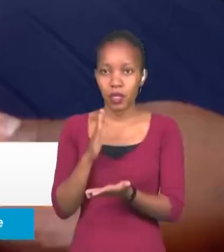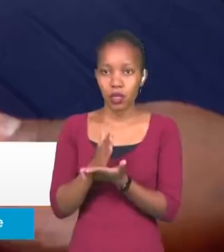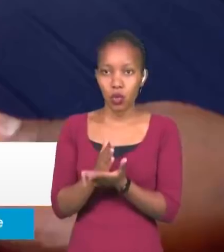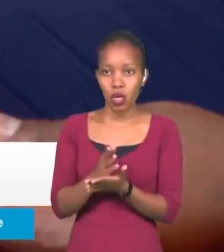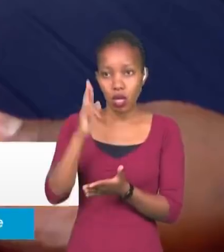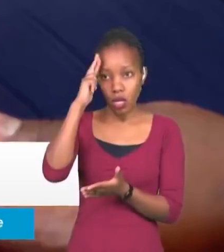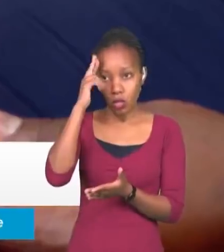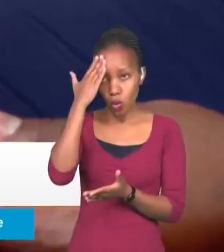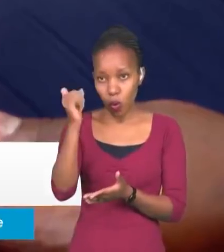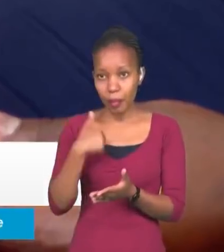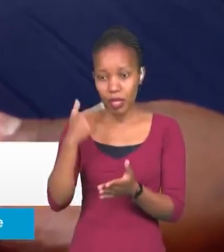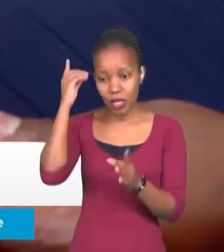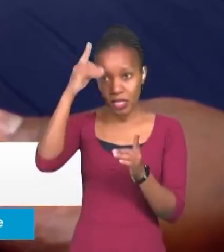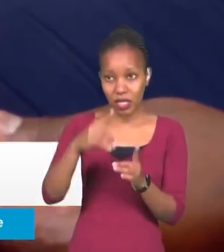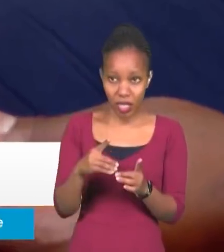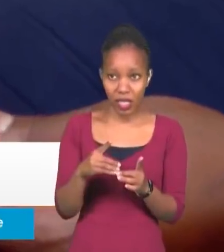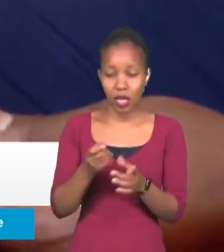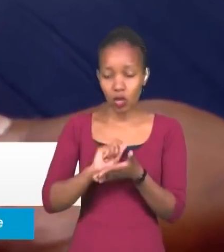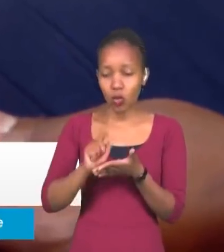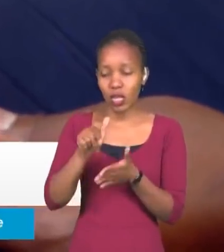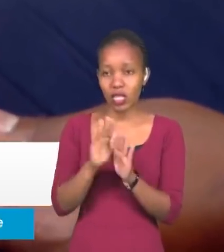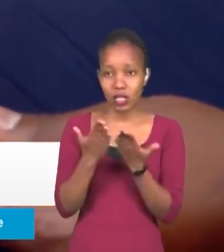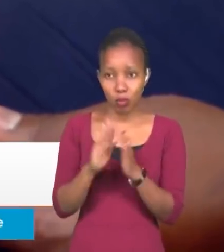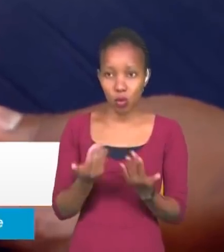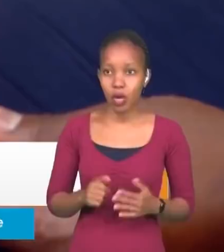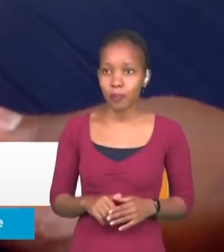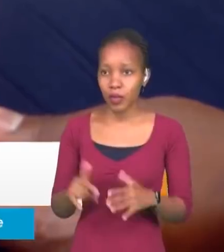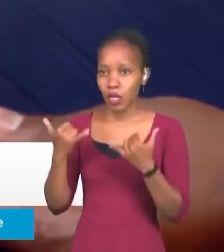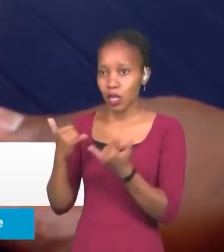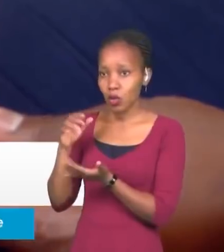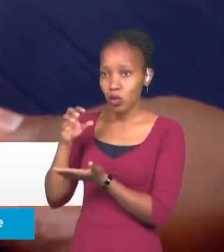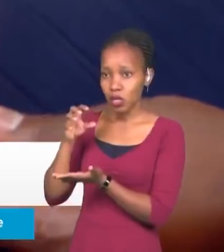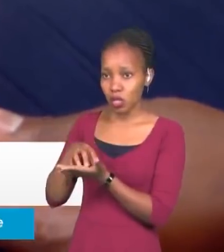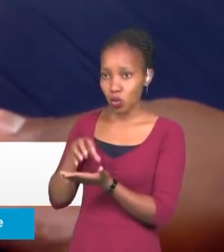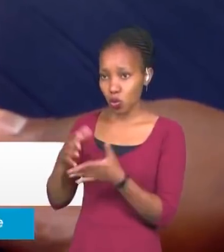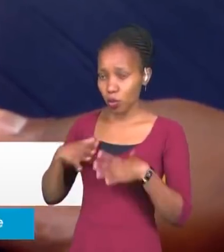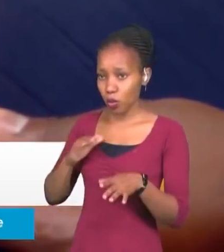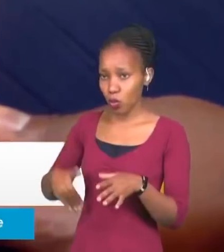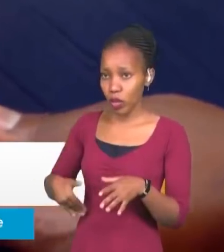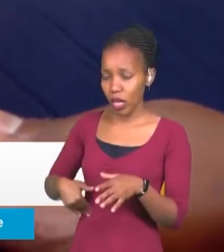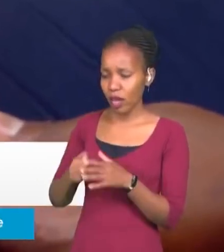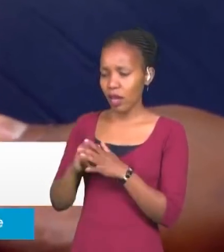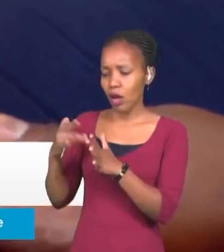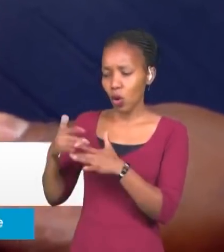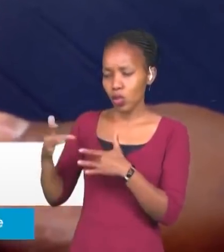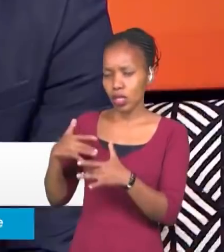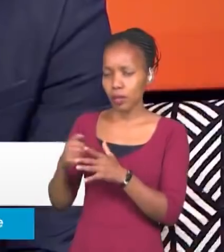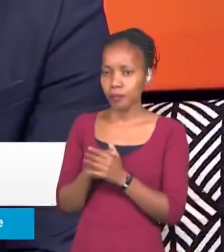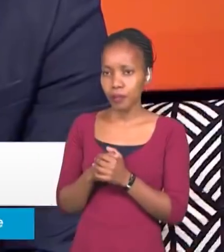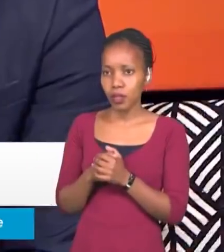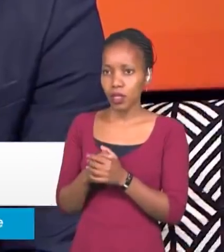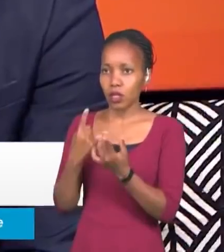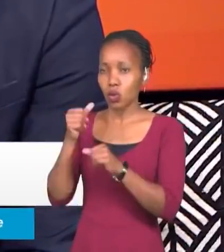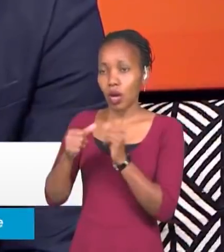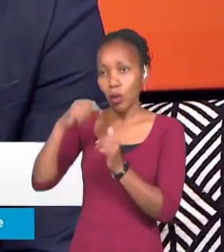the reason why I decided, okay, to put it down. Okay. Yes. Looking at the current situation as far, yes, as now the young people, mm-hmm, are concerned, mm, I mentioned